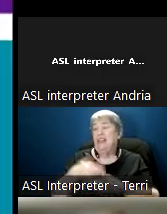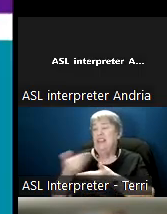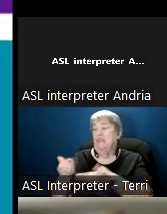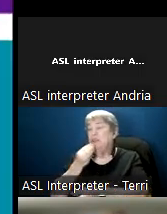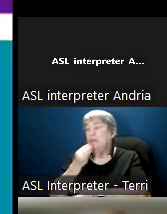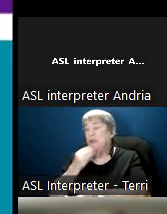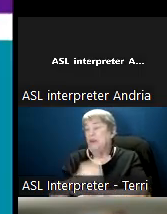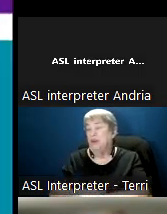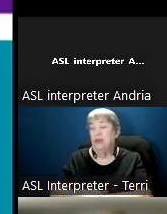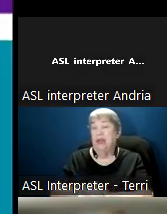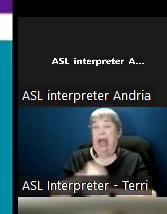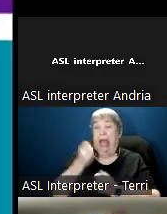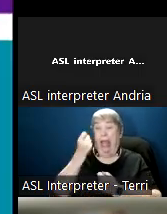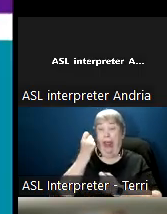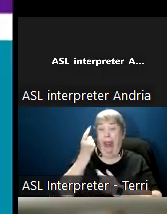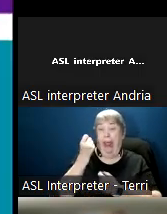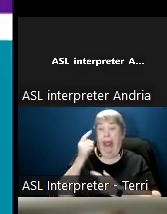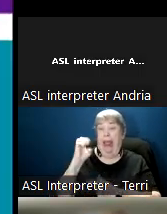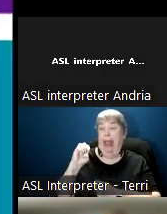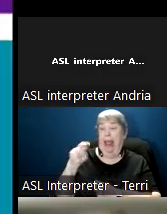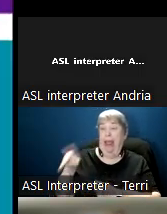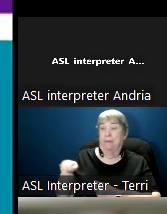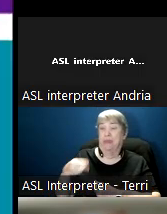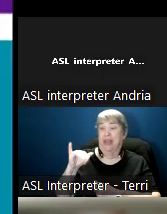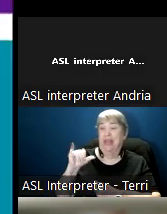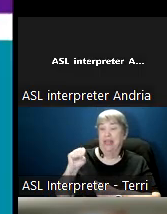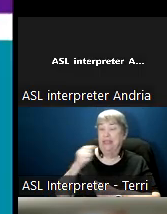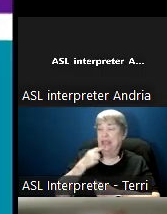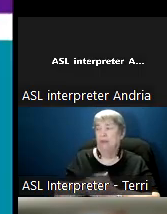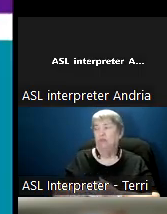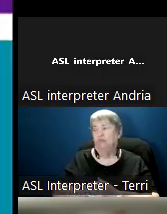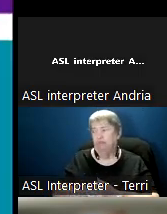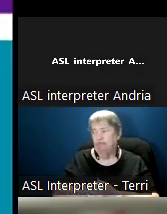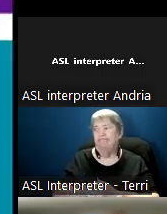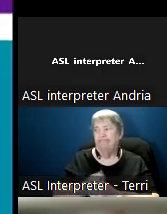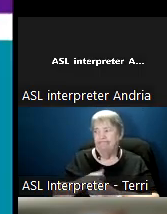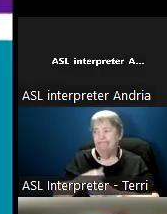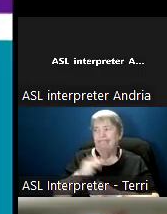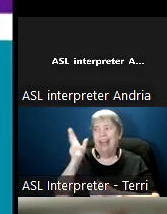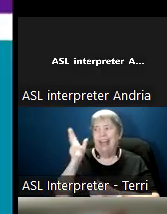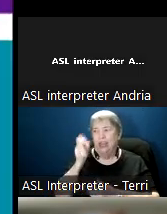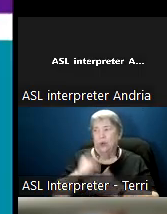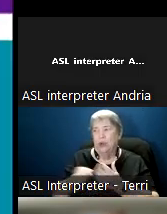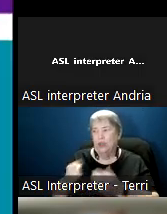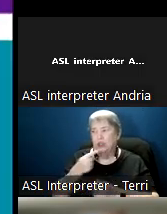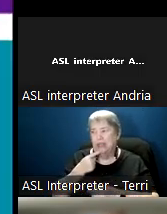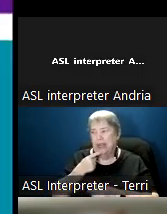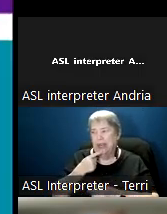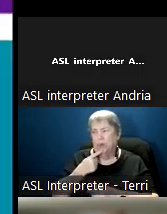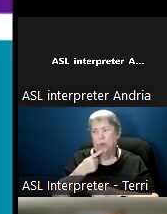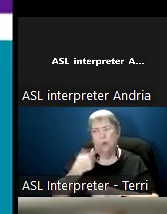I hear what you're saying, and that sounds like it really hurts. And I'm just going to sit here with you and